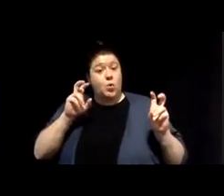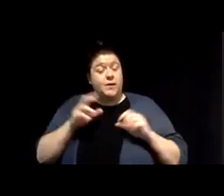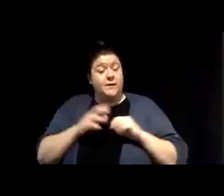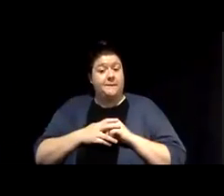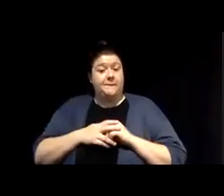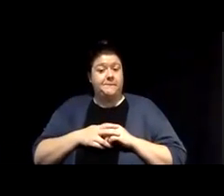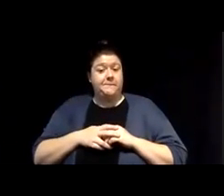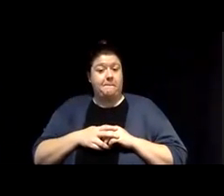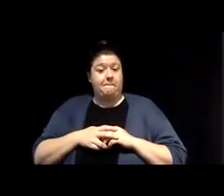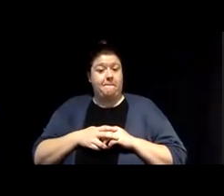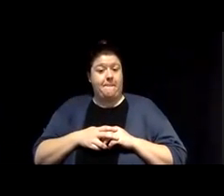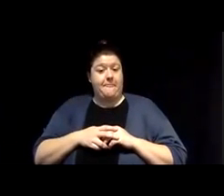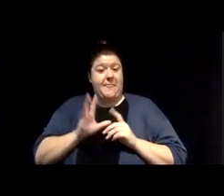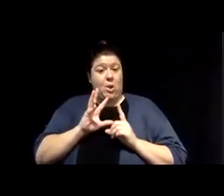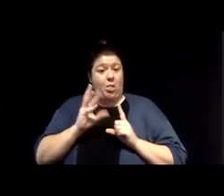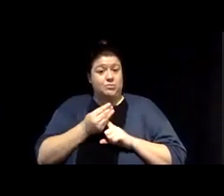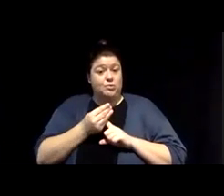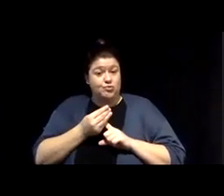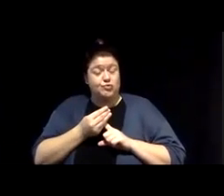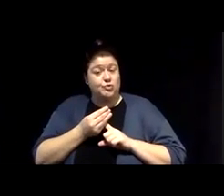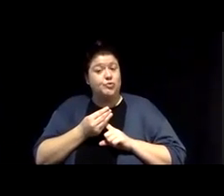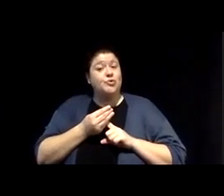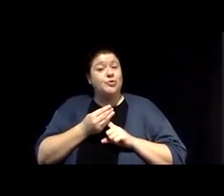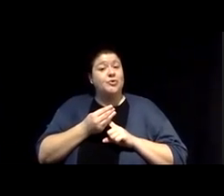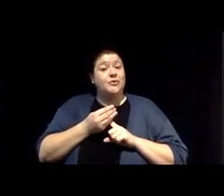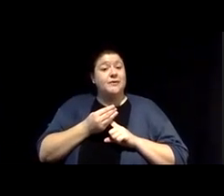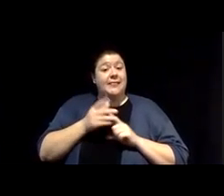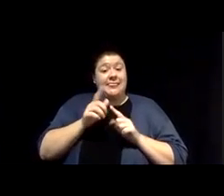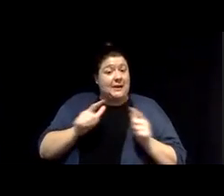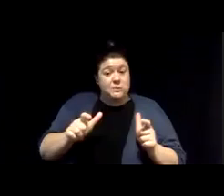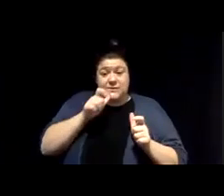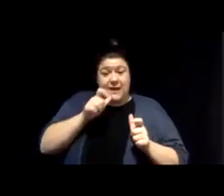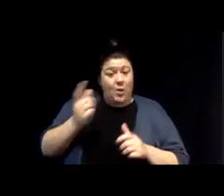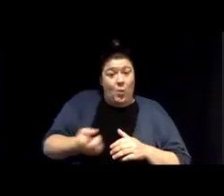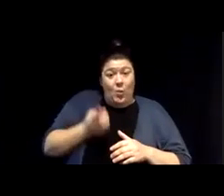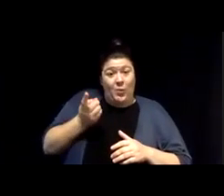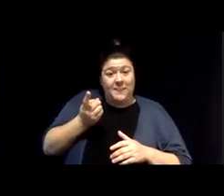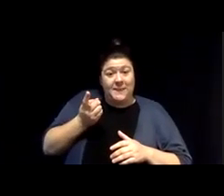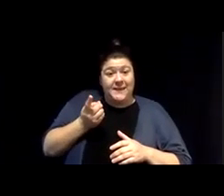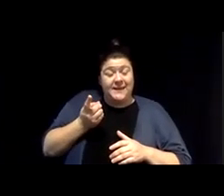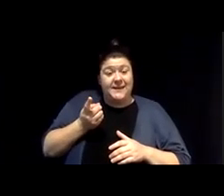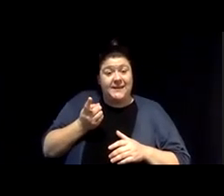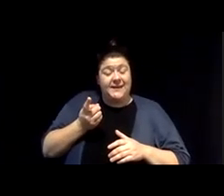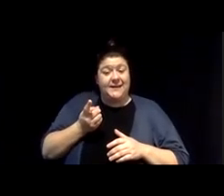a cultural interface. Language is not only the element at